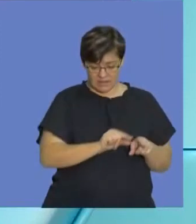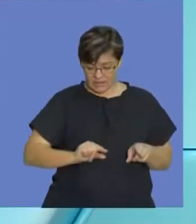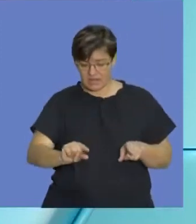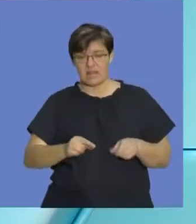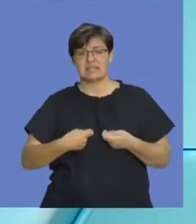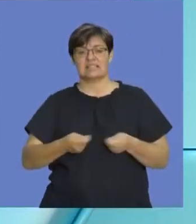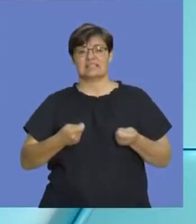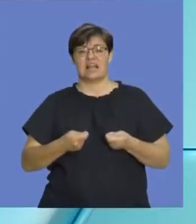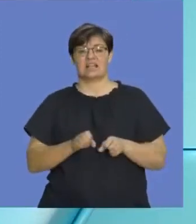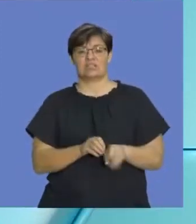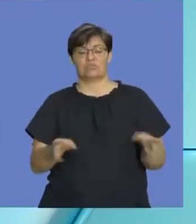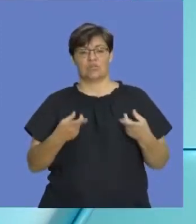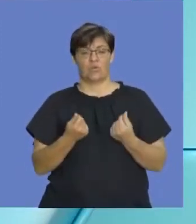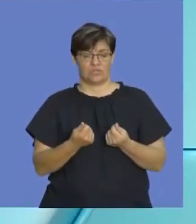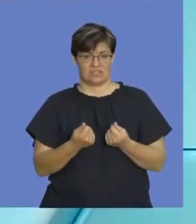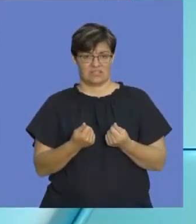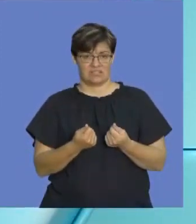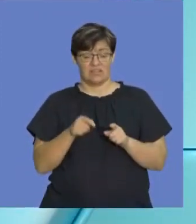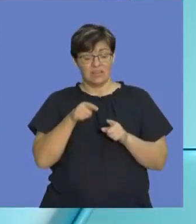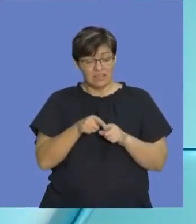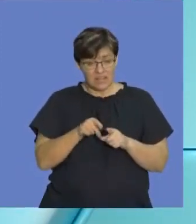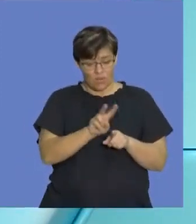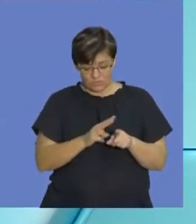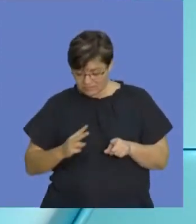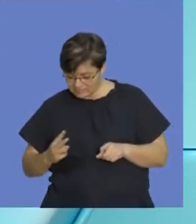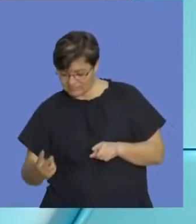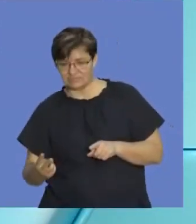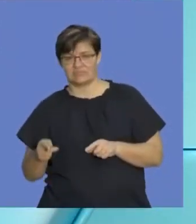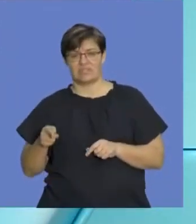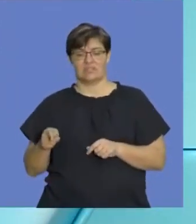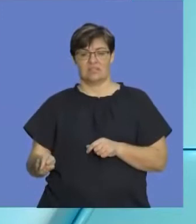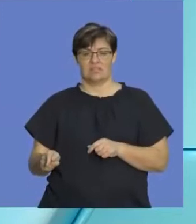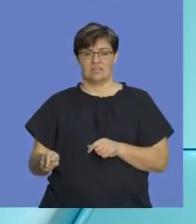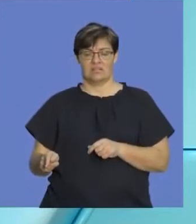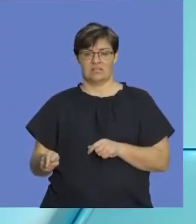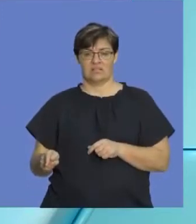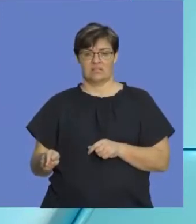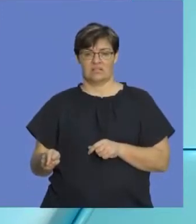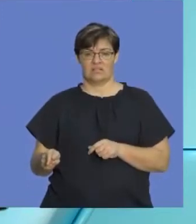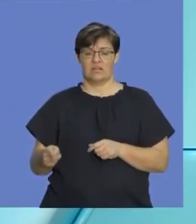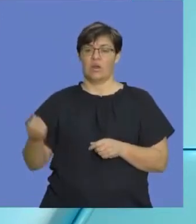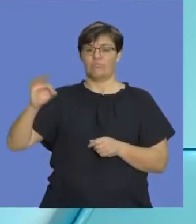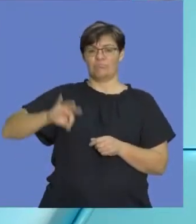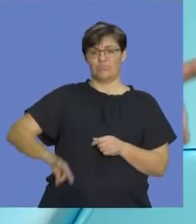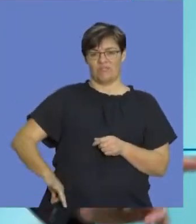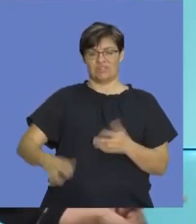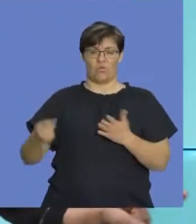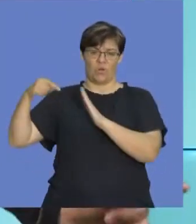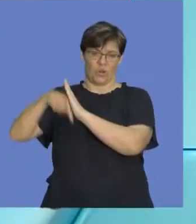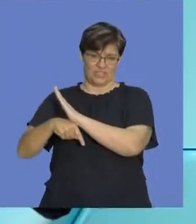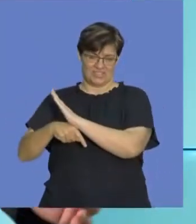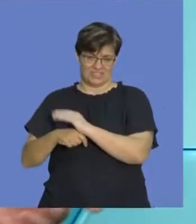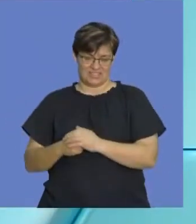cost, and the selling and distribution cost will be transferred to your profit and